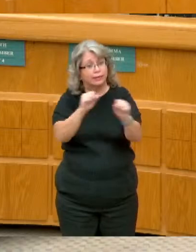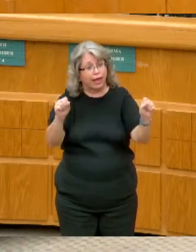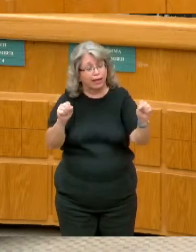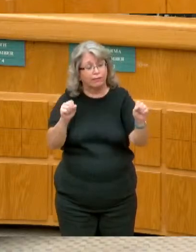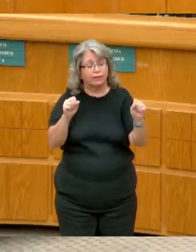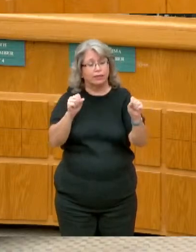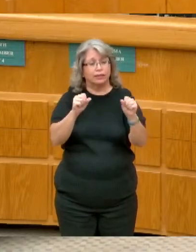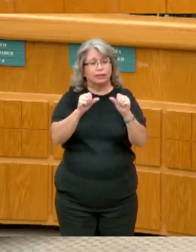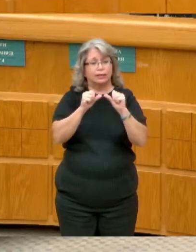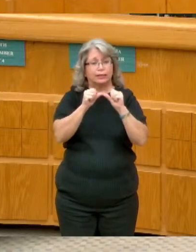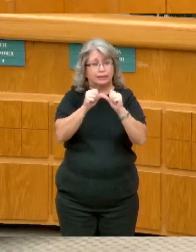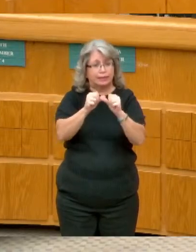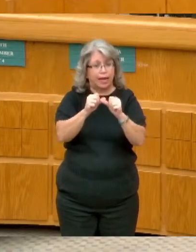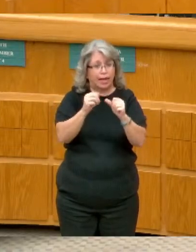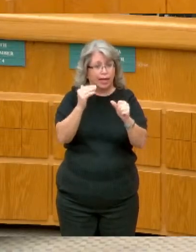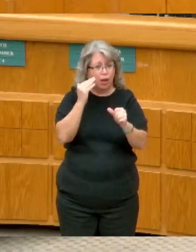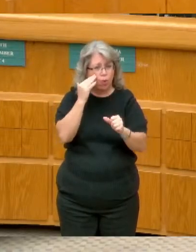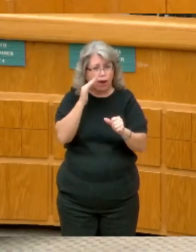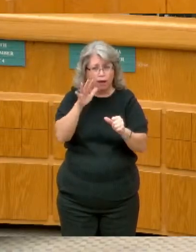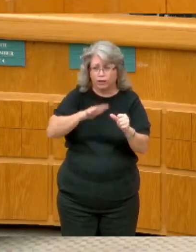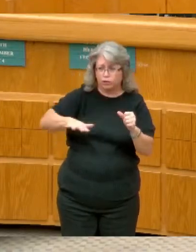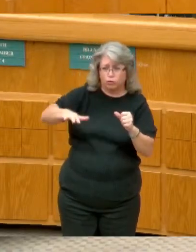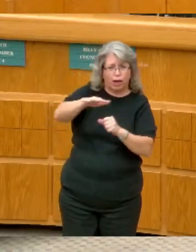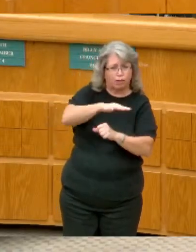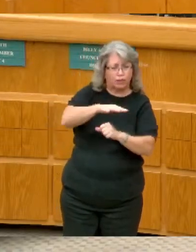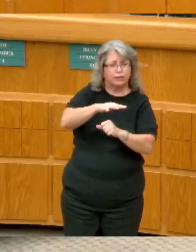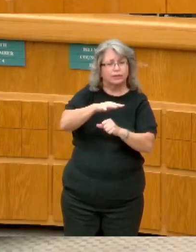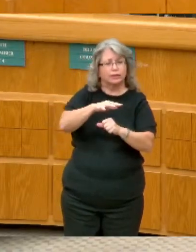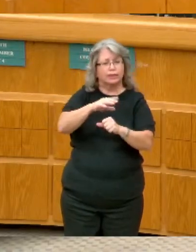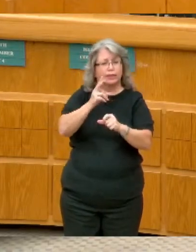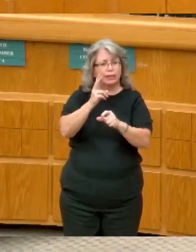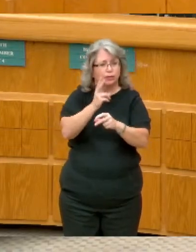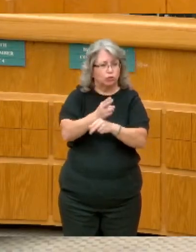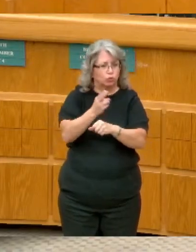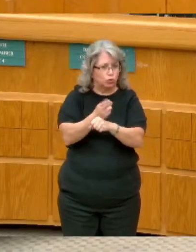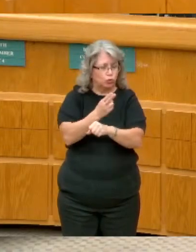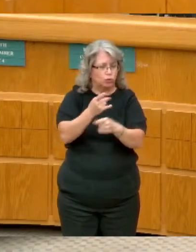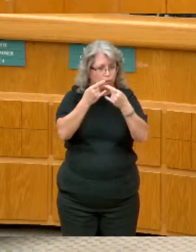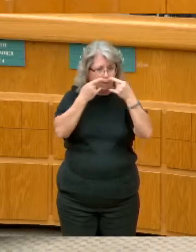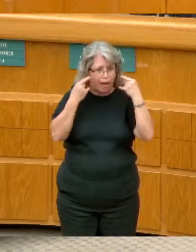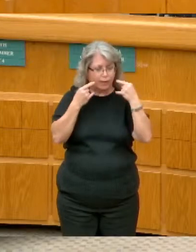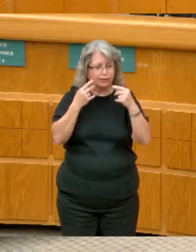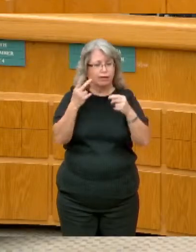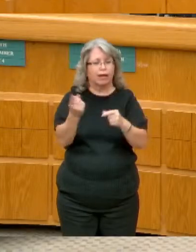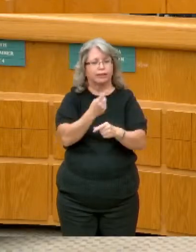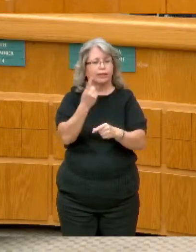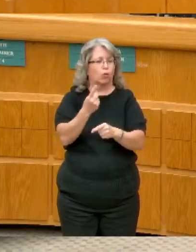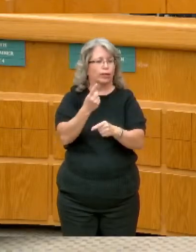congregate setting, put your mask on. And as always, stay informed. Thank y'all.